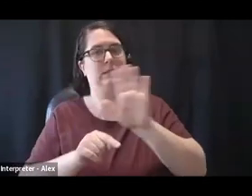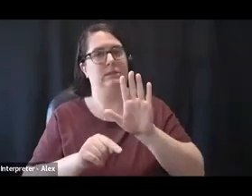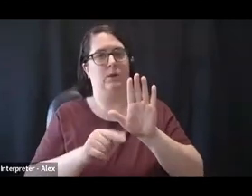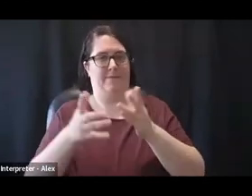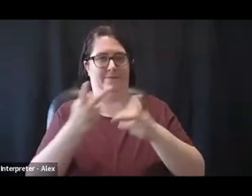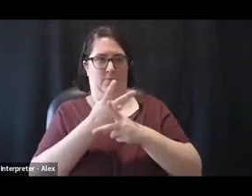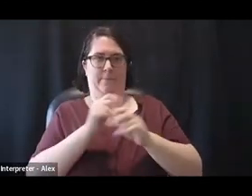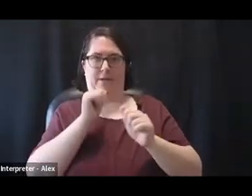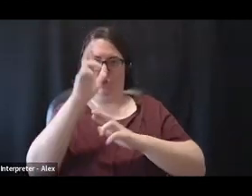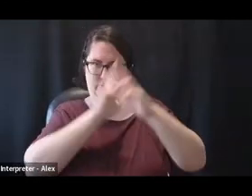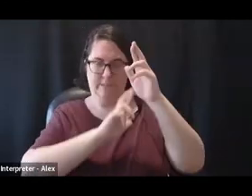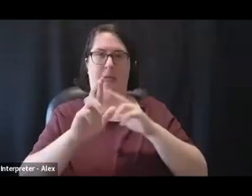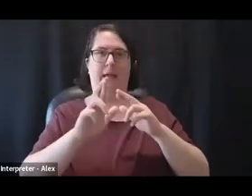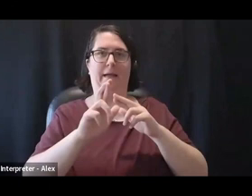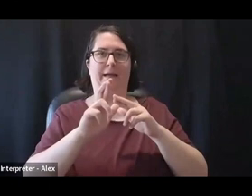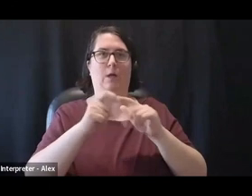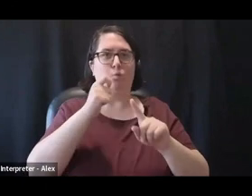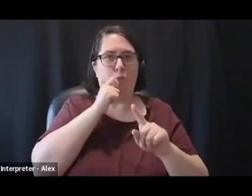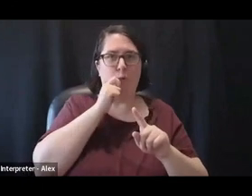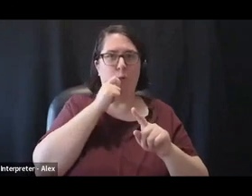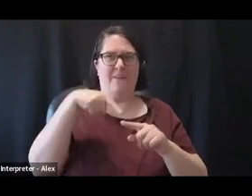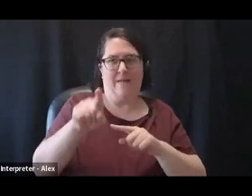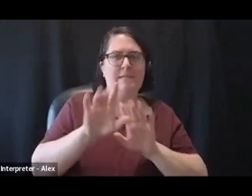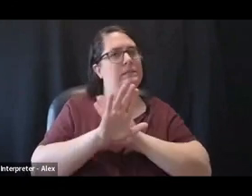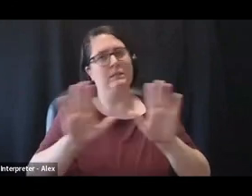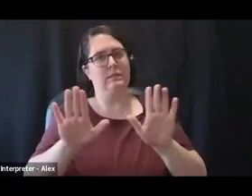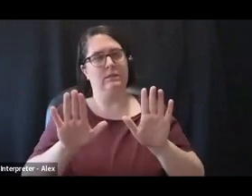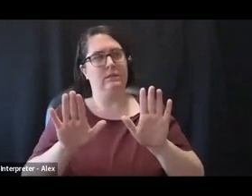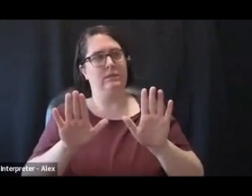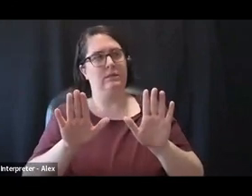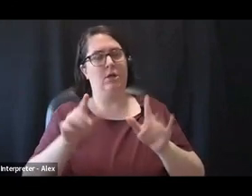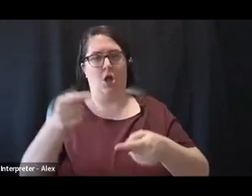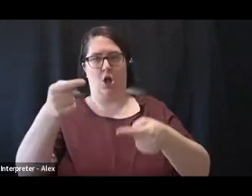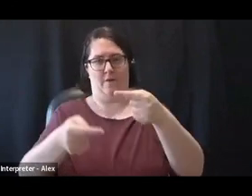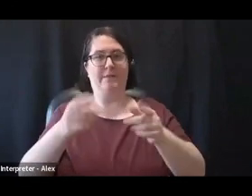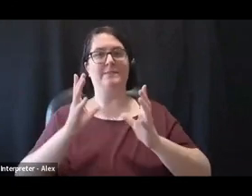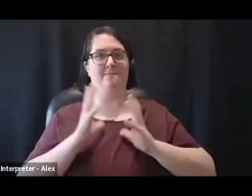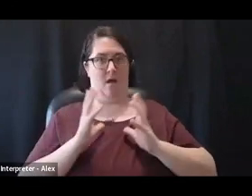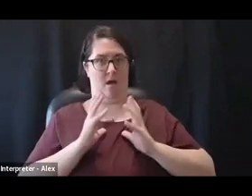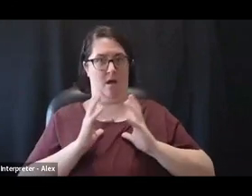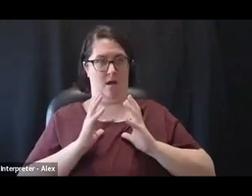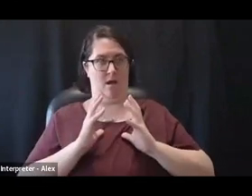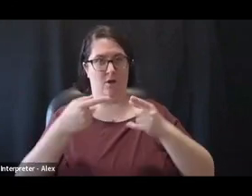like respect and space versus avoiding the conflict specifically.